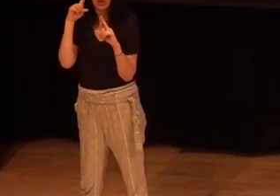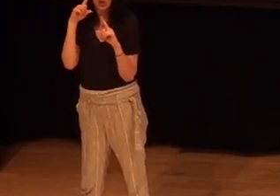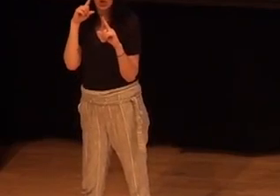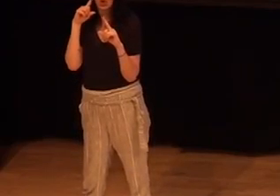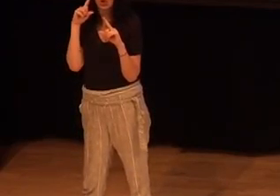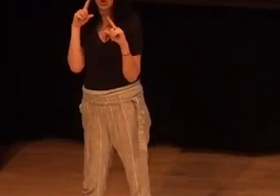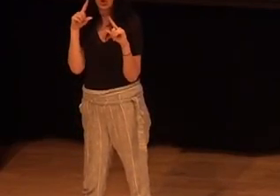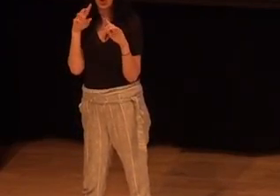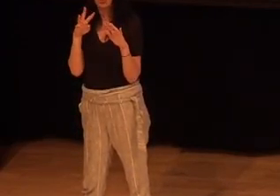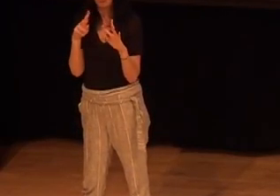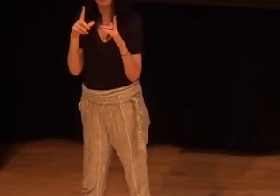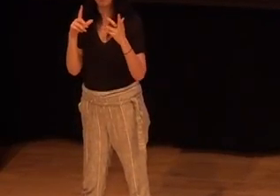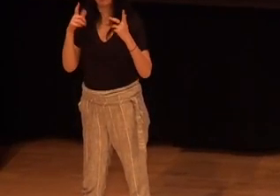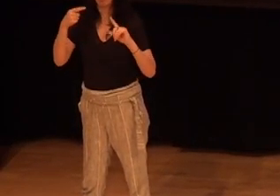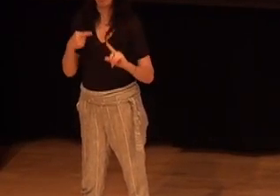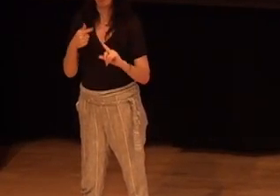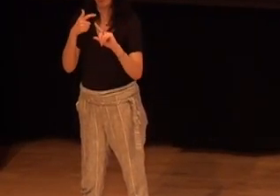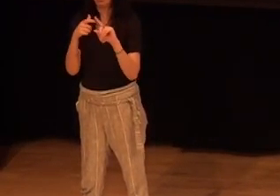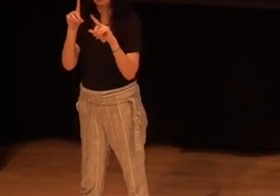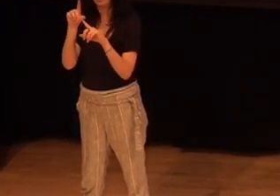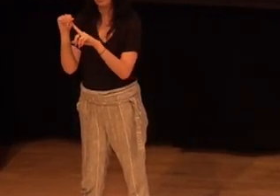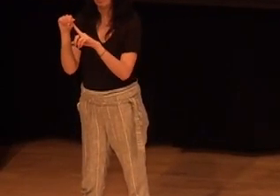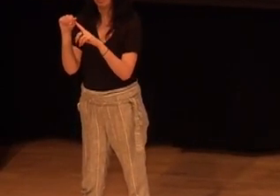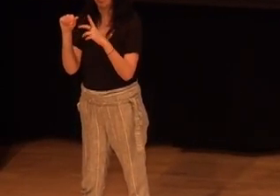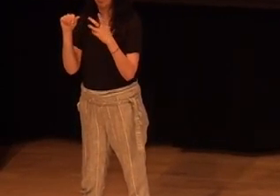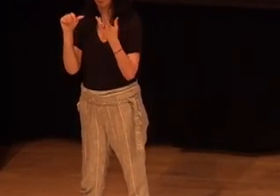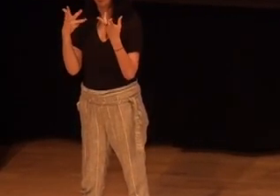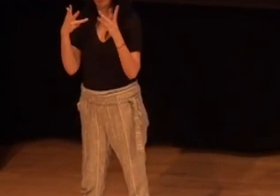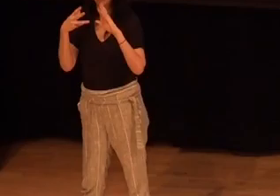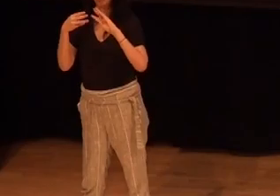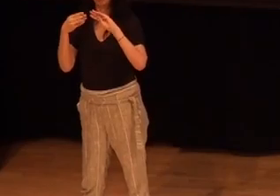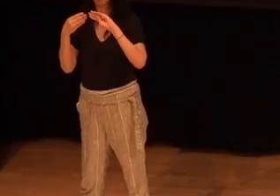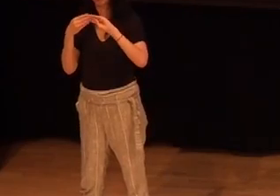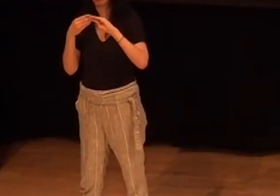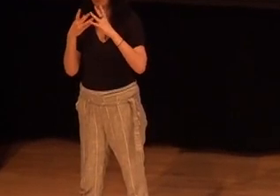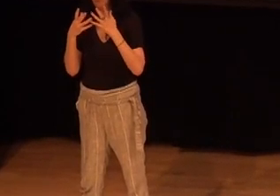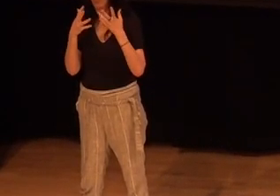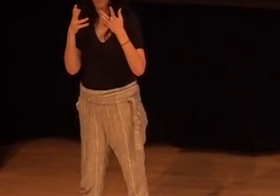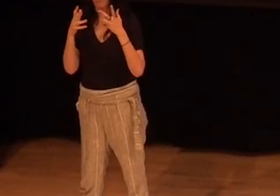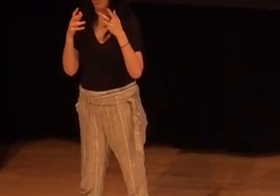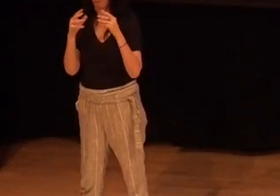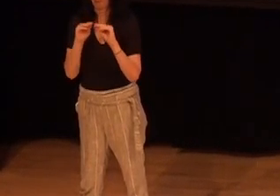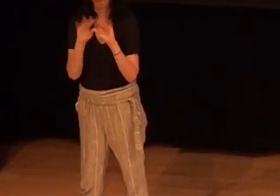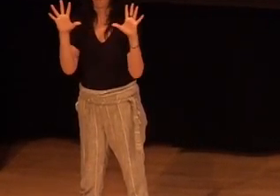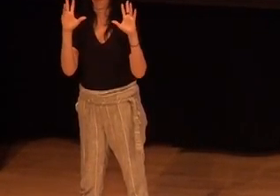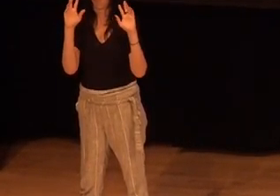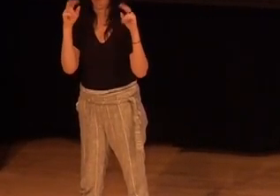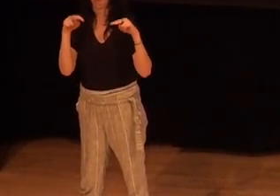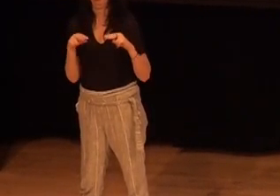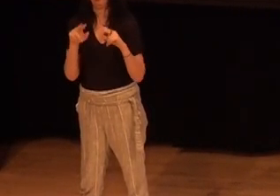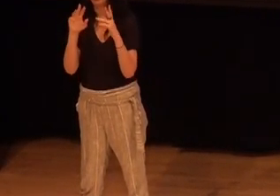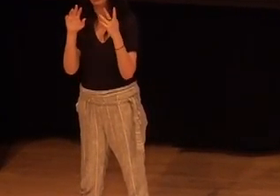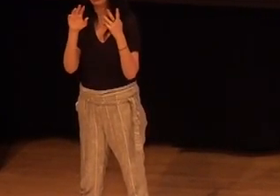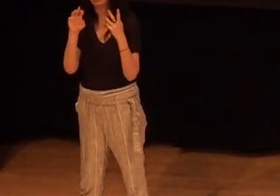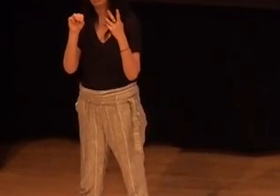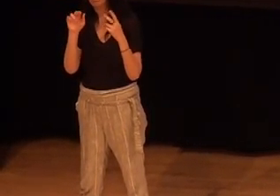as a vehicle to make disability a mainstream minority, if I can put it that way, analogous to the way the Gay